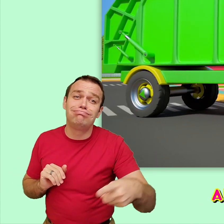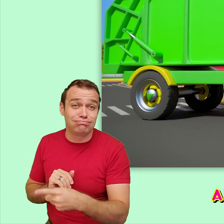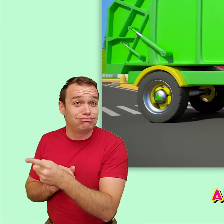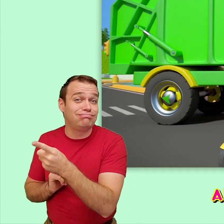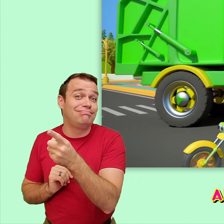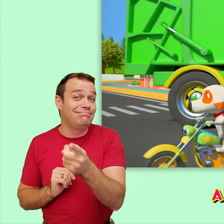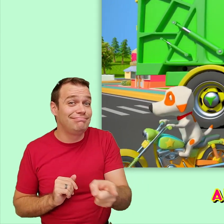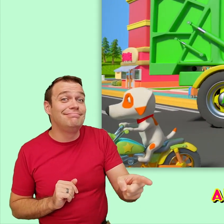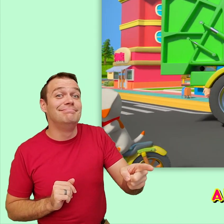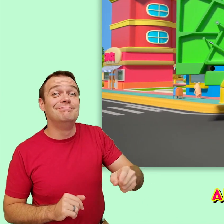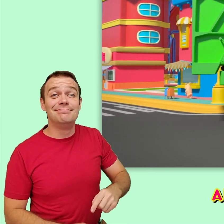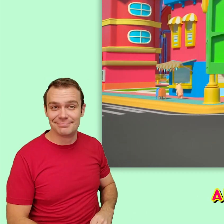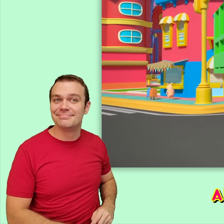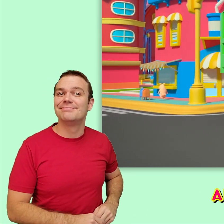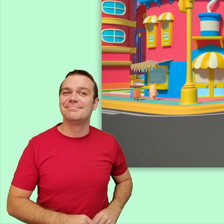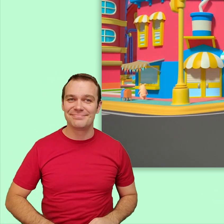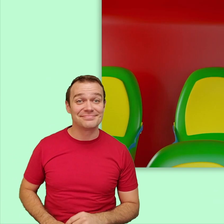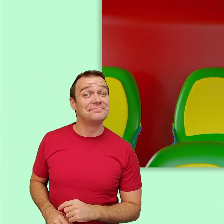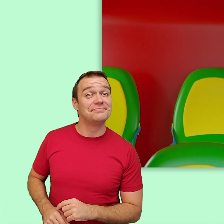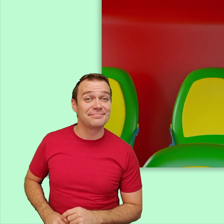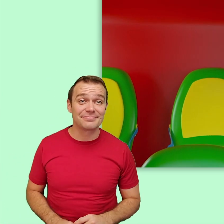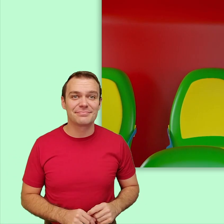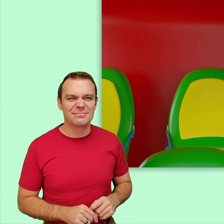All through the town.